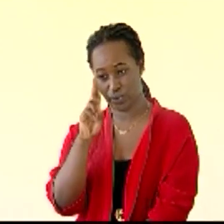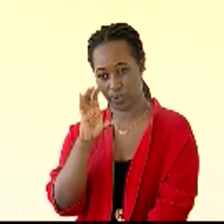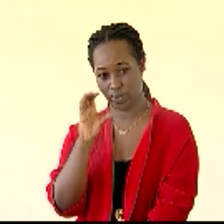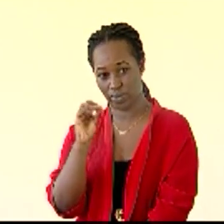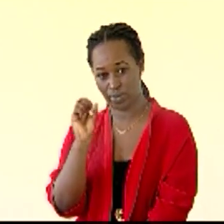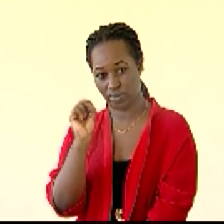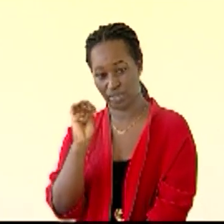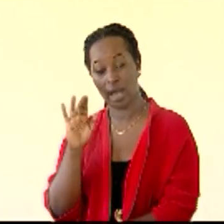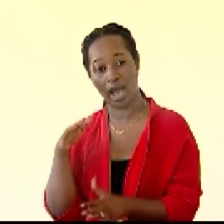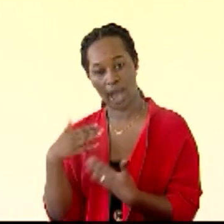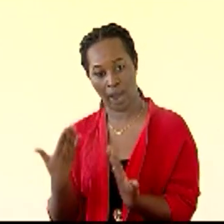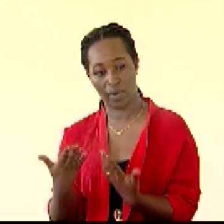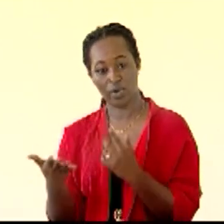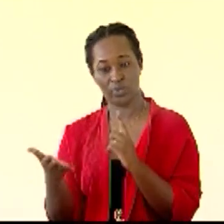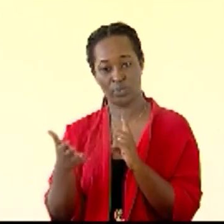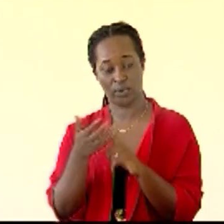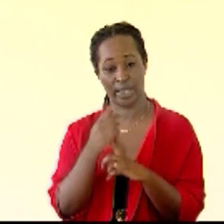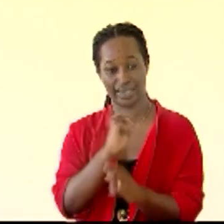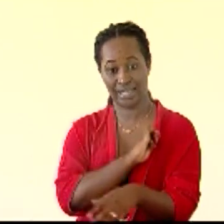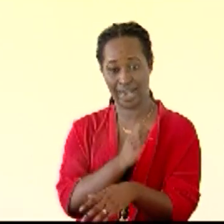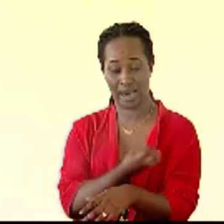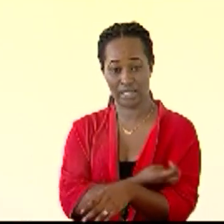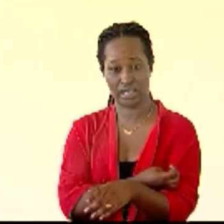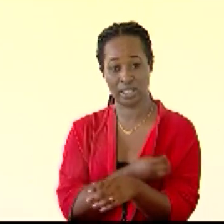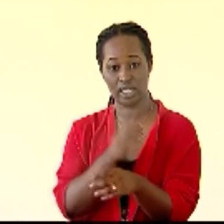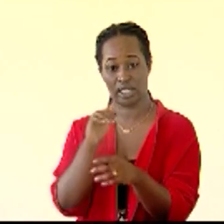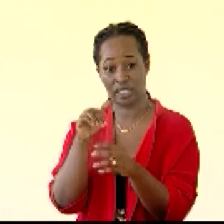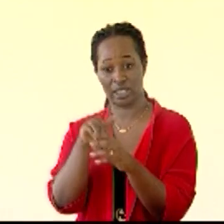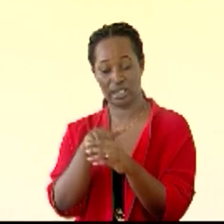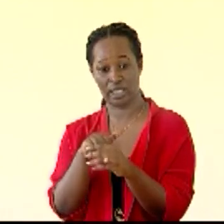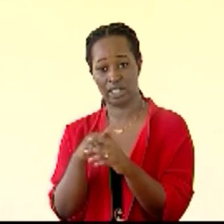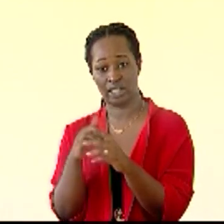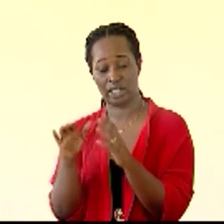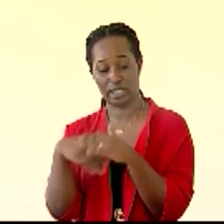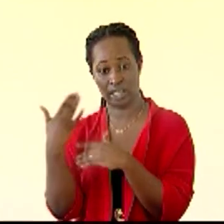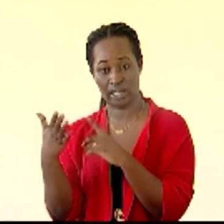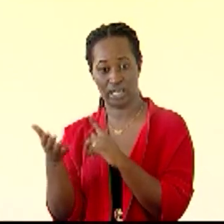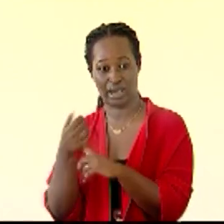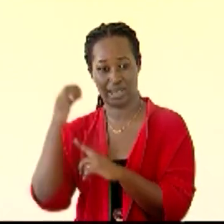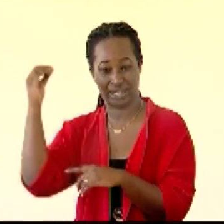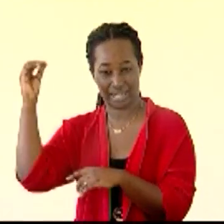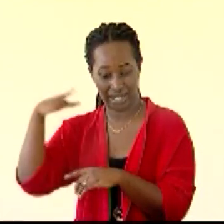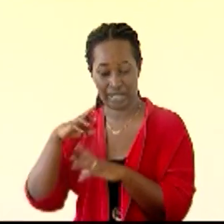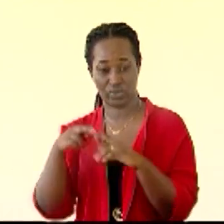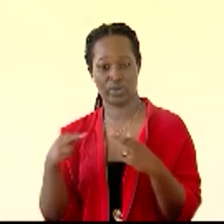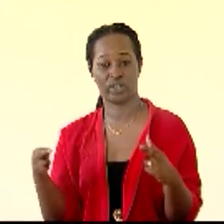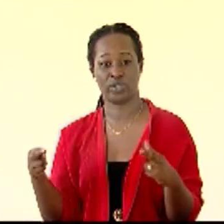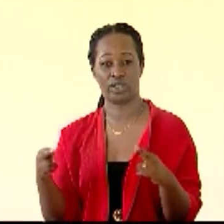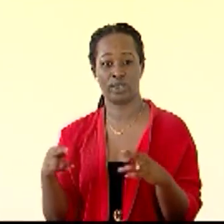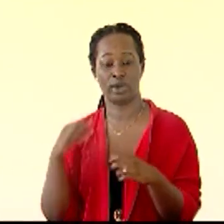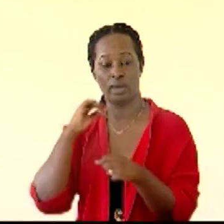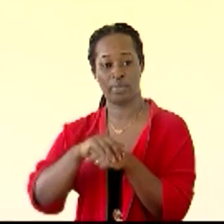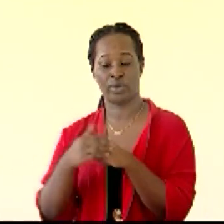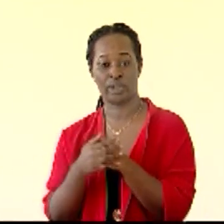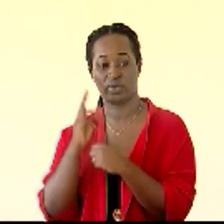the energy being trapped by the green pigments until we finally have glucose. That in the light reactions, the product here we